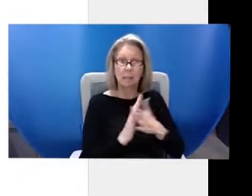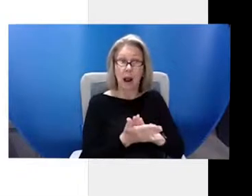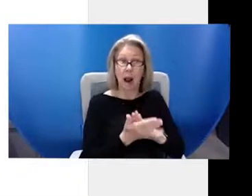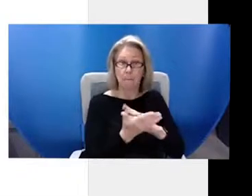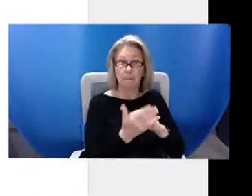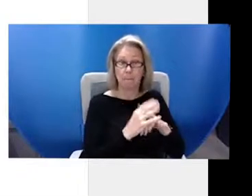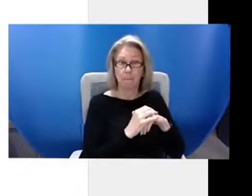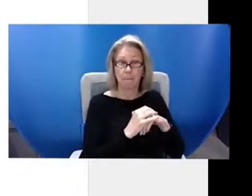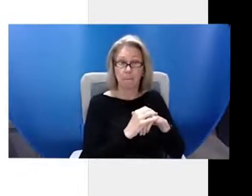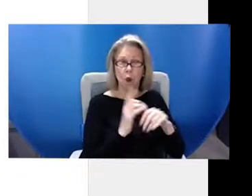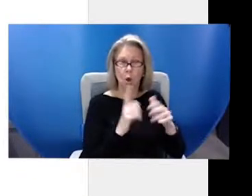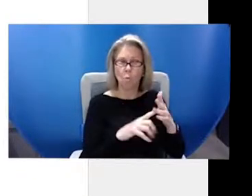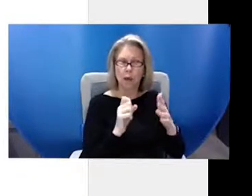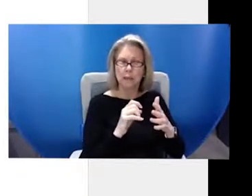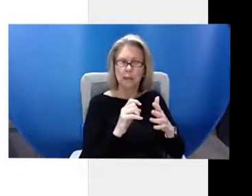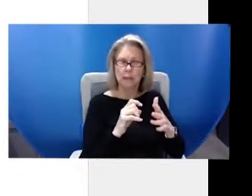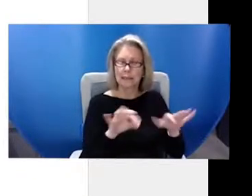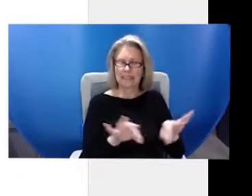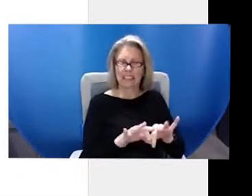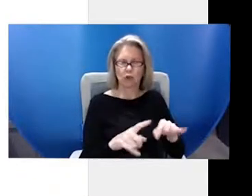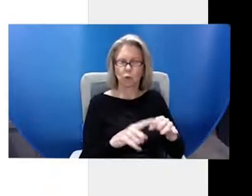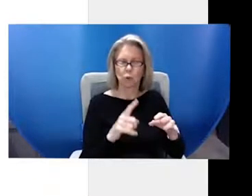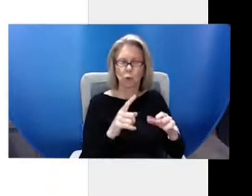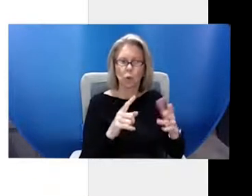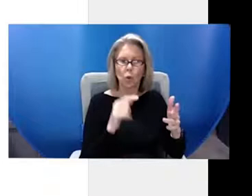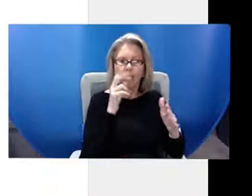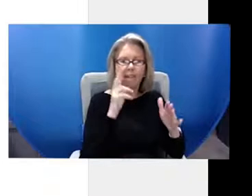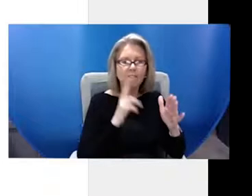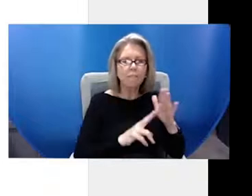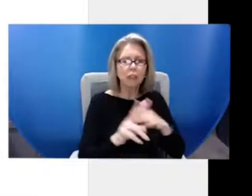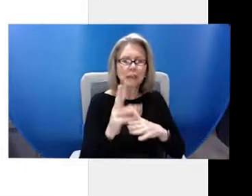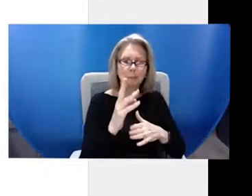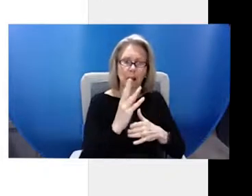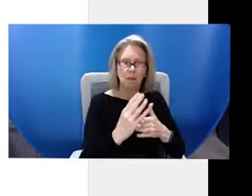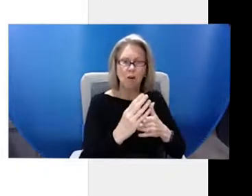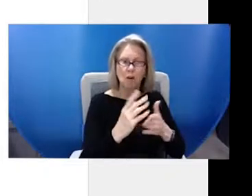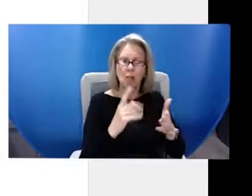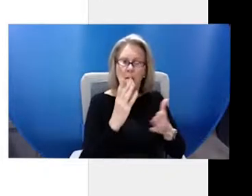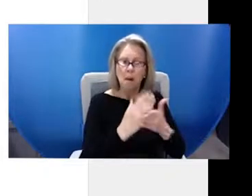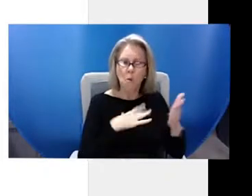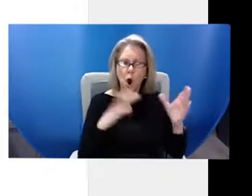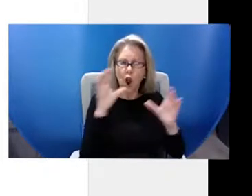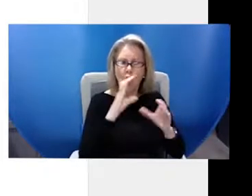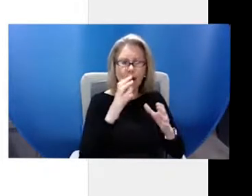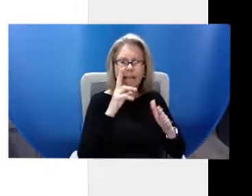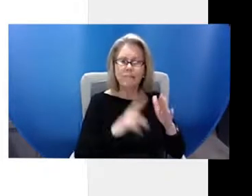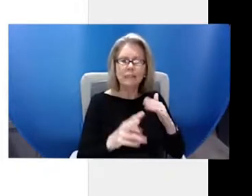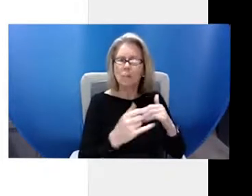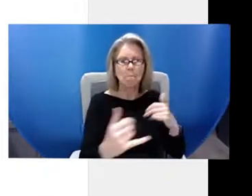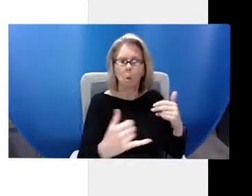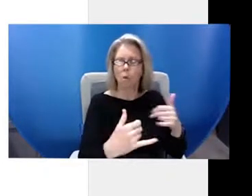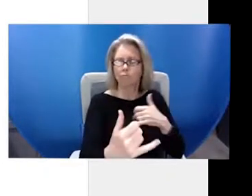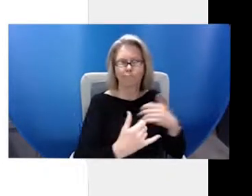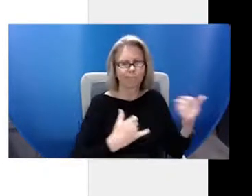think this has become what is central to the invisible diaspora. This is the part we are looking to find,